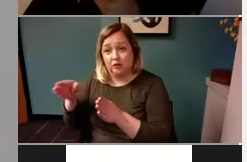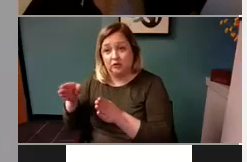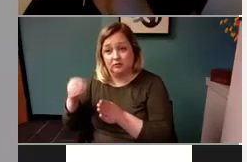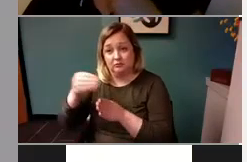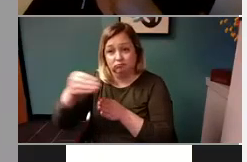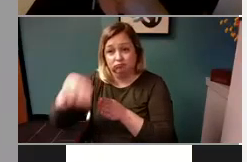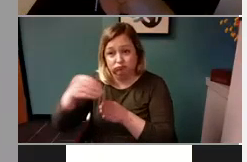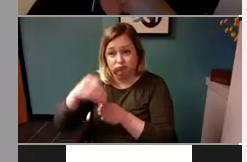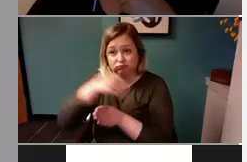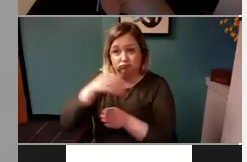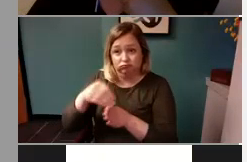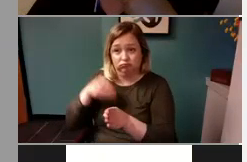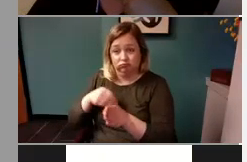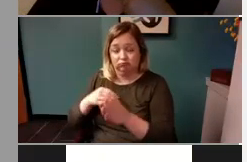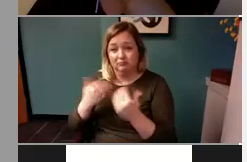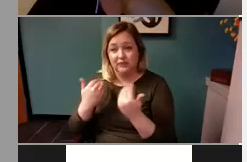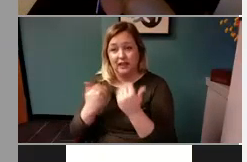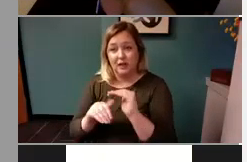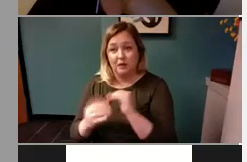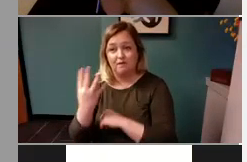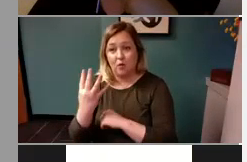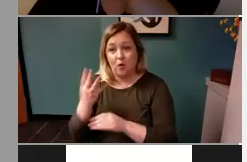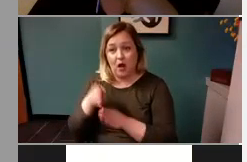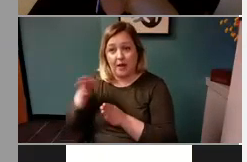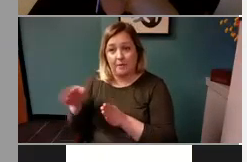Okay, I need to explain this a bit more.